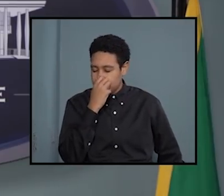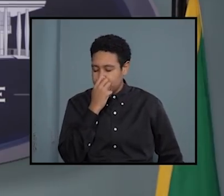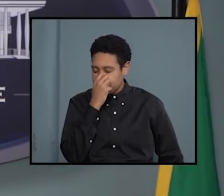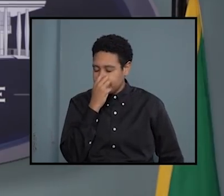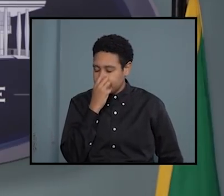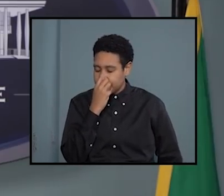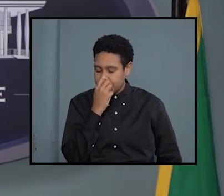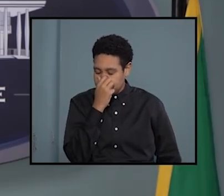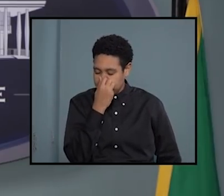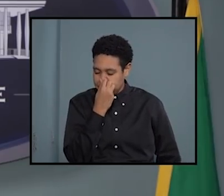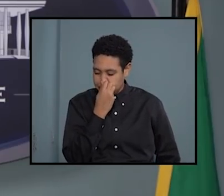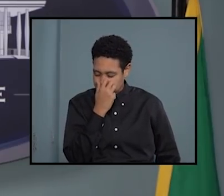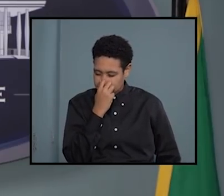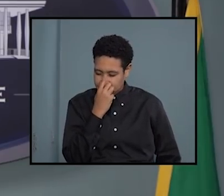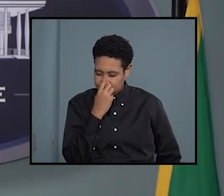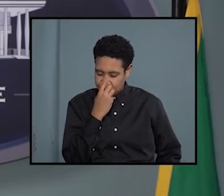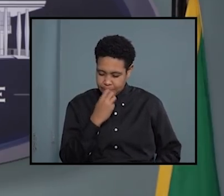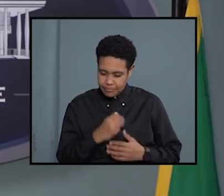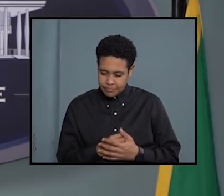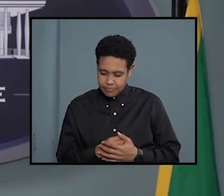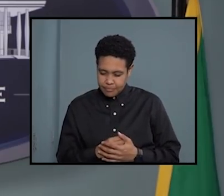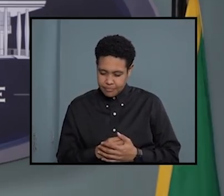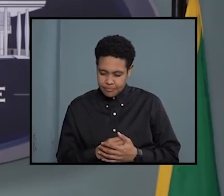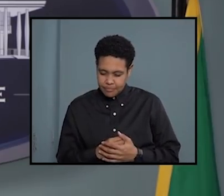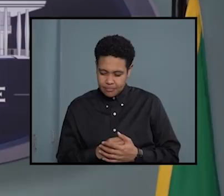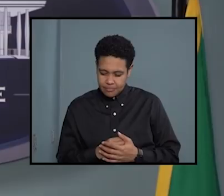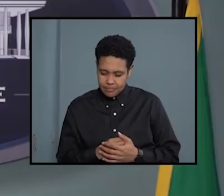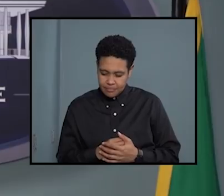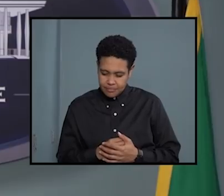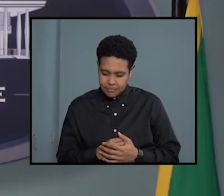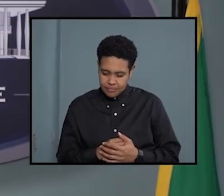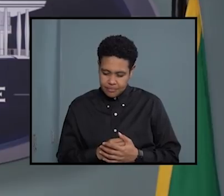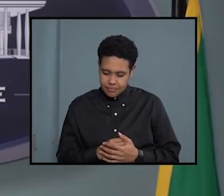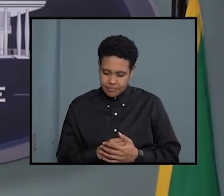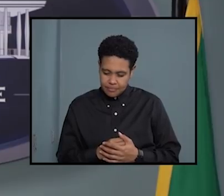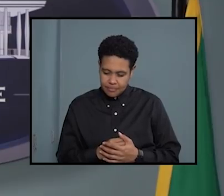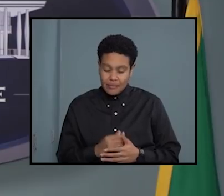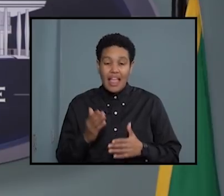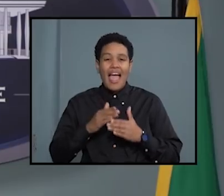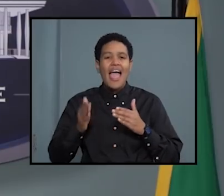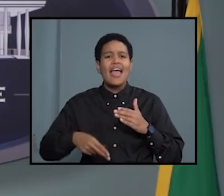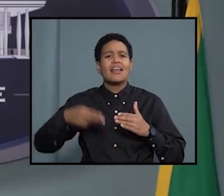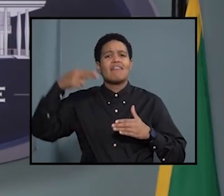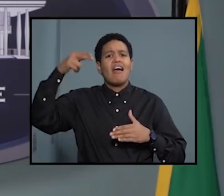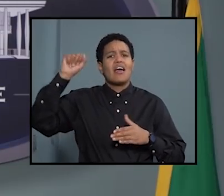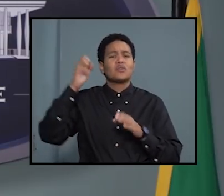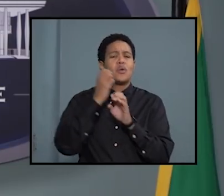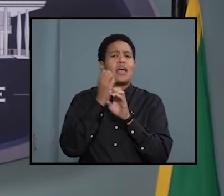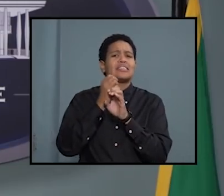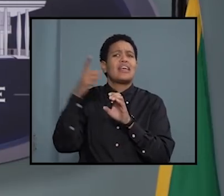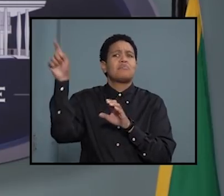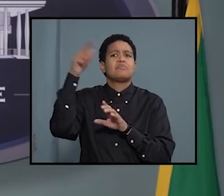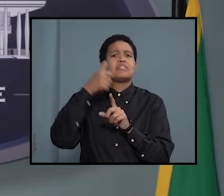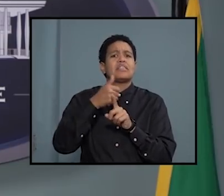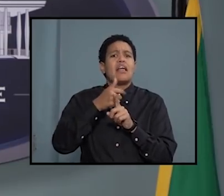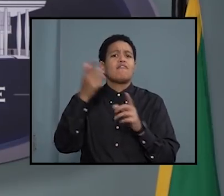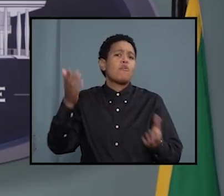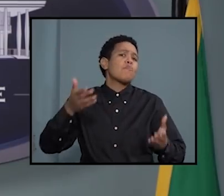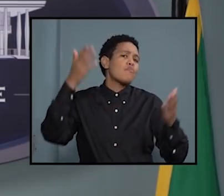end of secondary exams. The examination bodies have proposed the